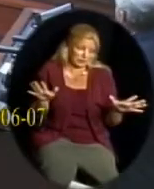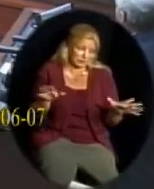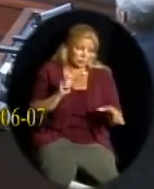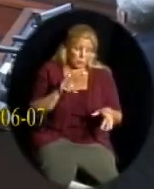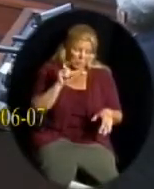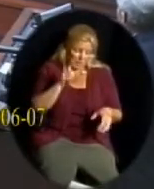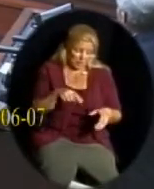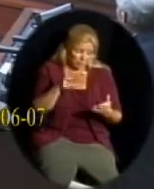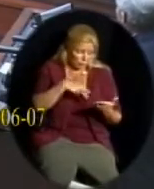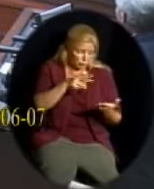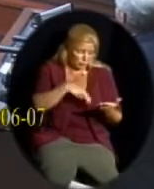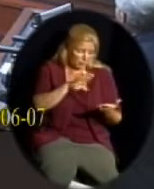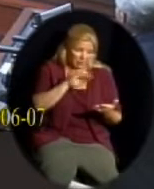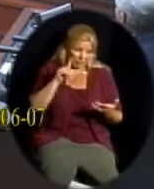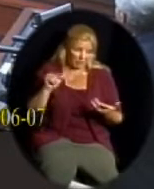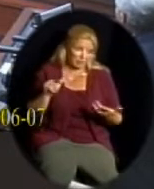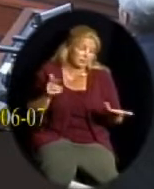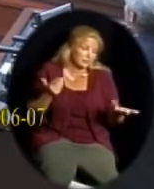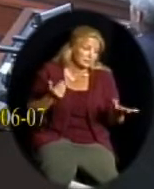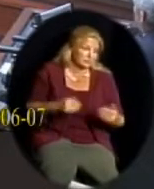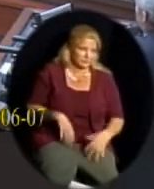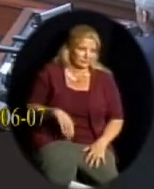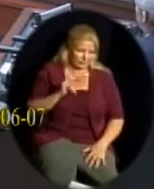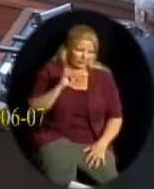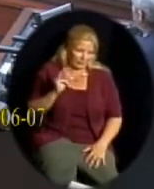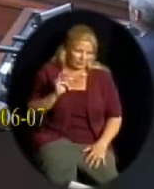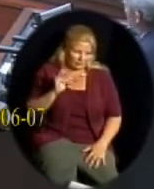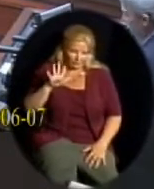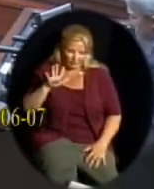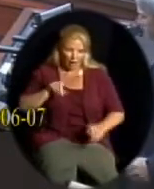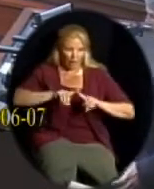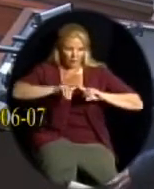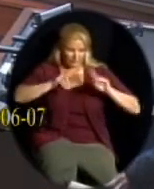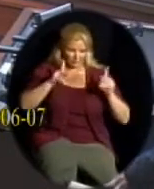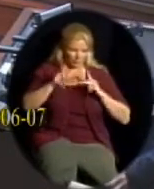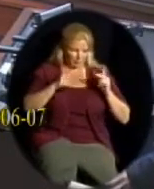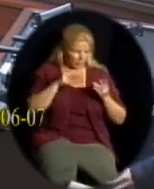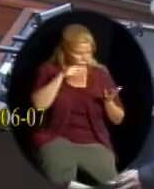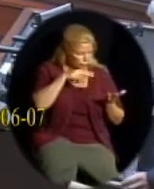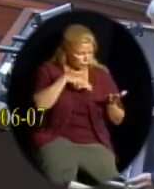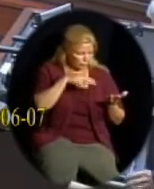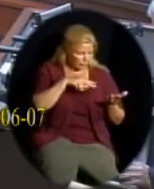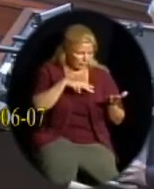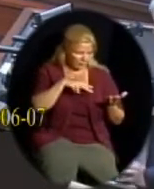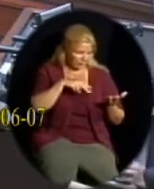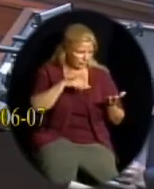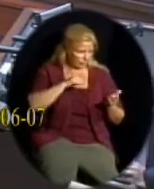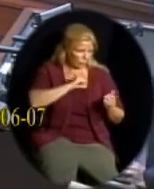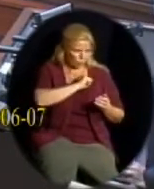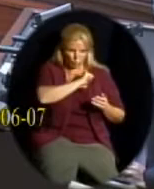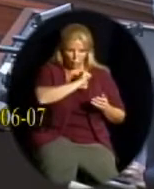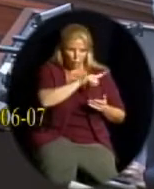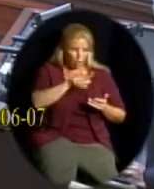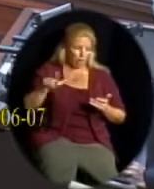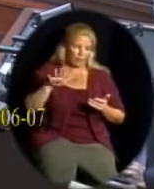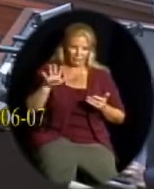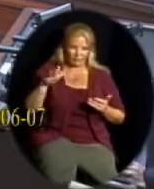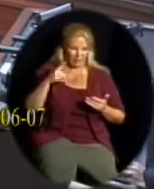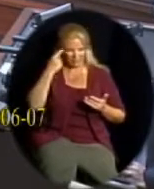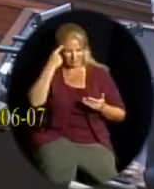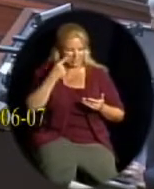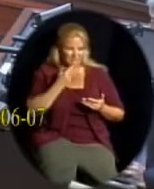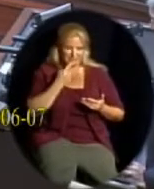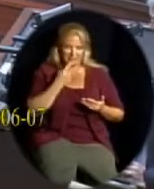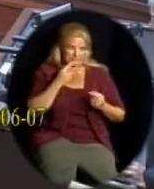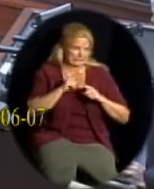yes, 5 people will come back with 5 different interpretations, right. And so I think it would be important for us to be able to take a Hear look it at that.